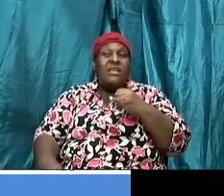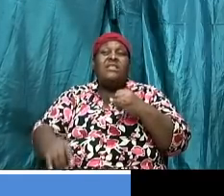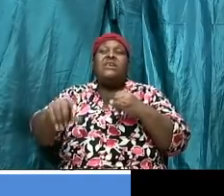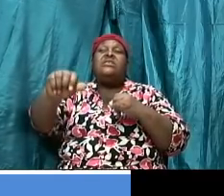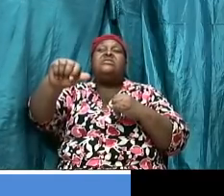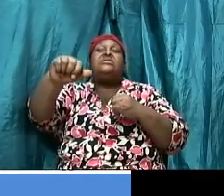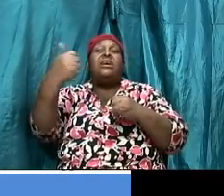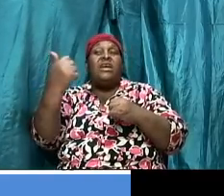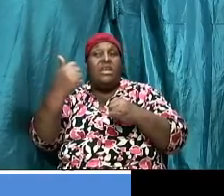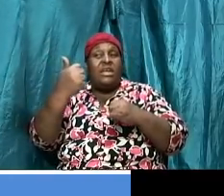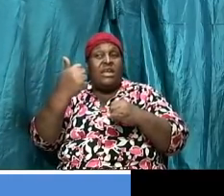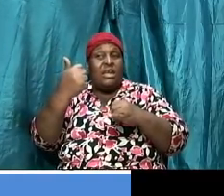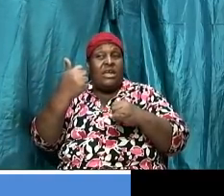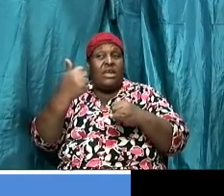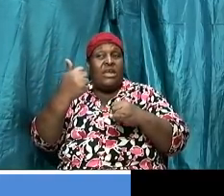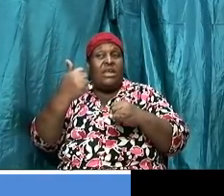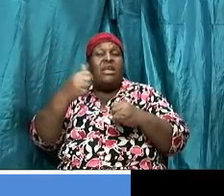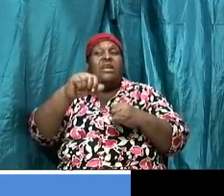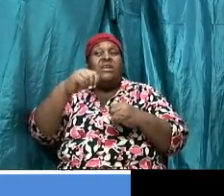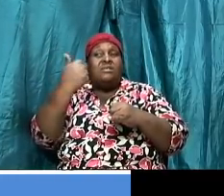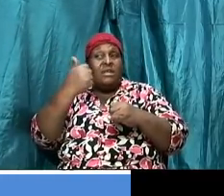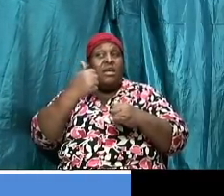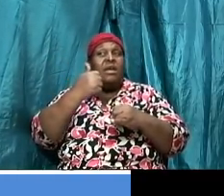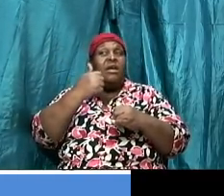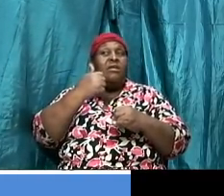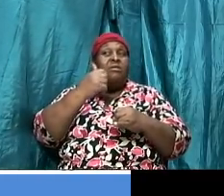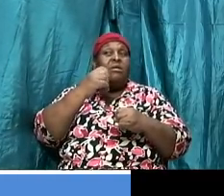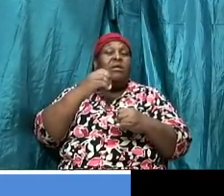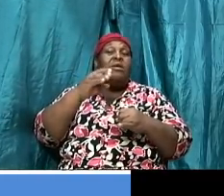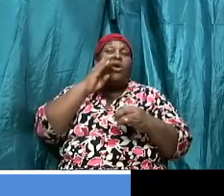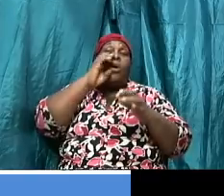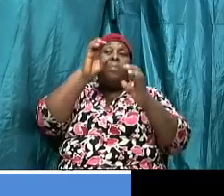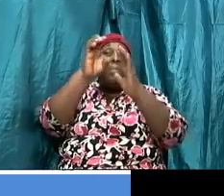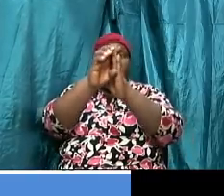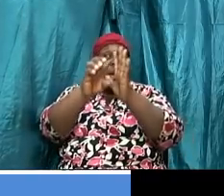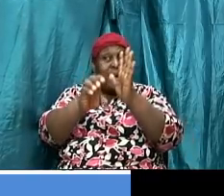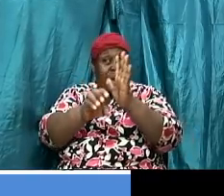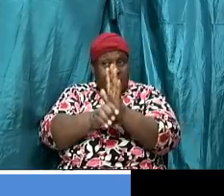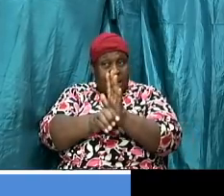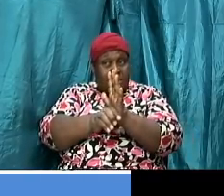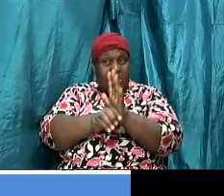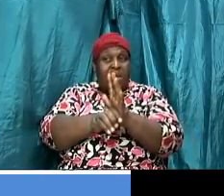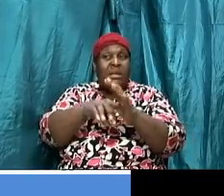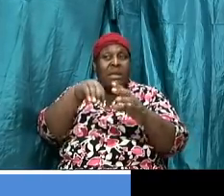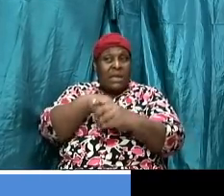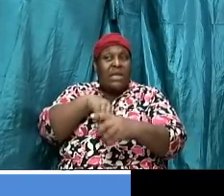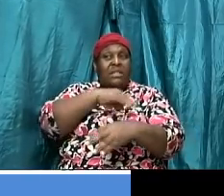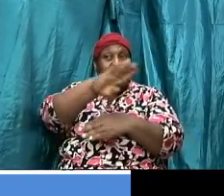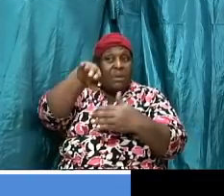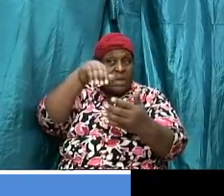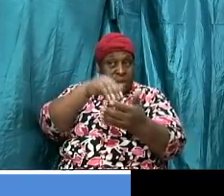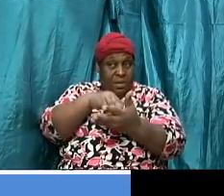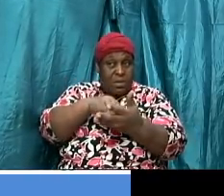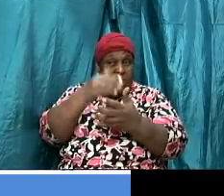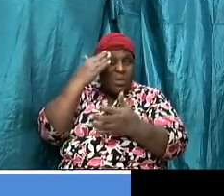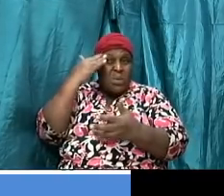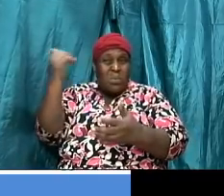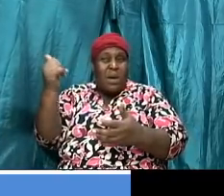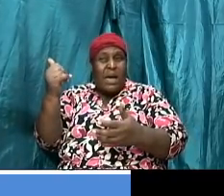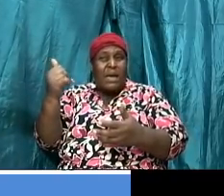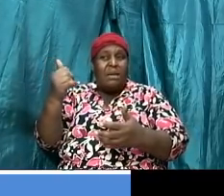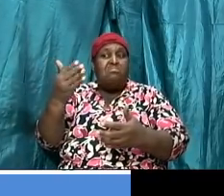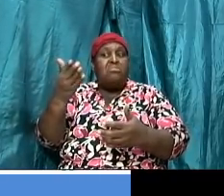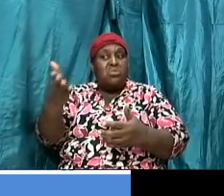you will realize it falls dead in the middle. And you might say, why is that? Because in those days, it was